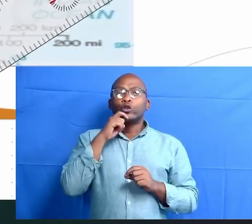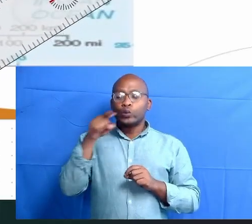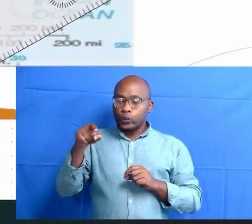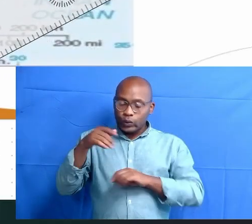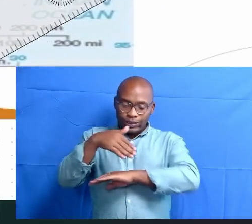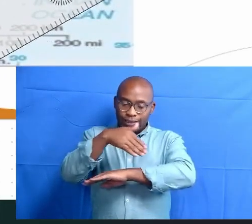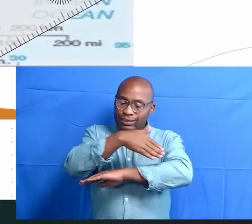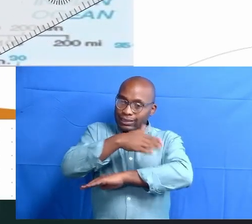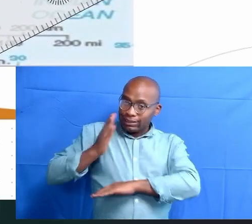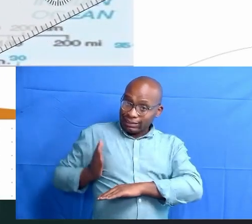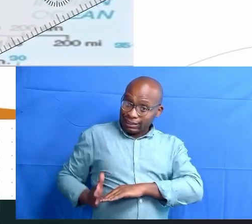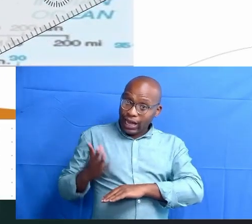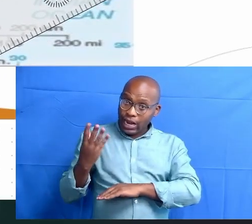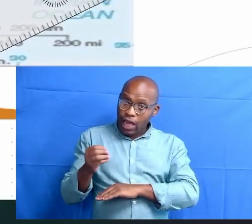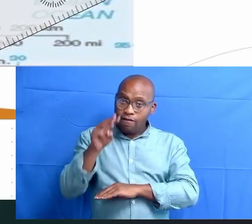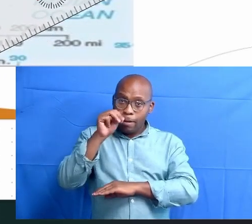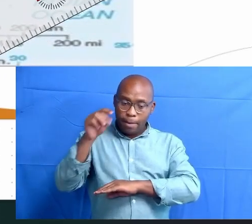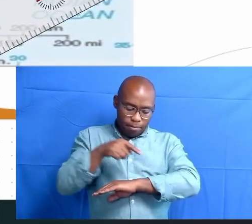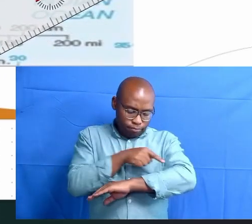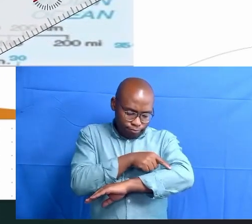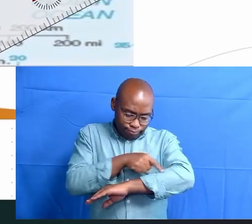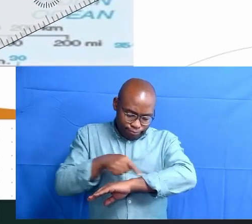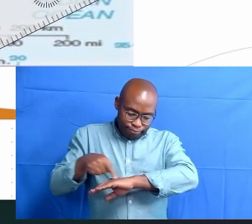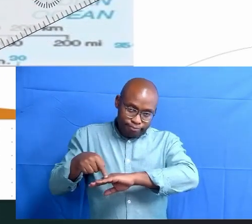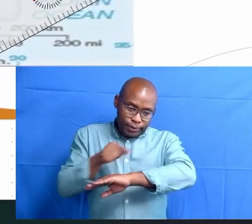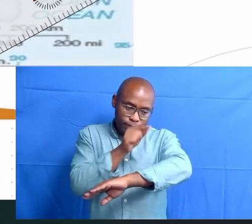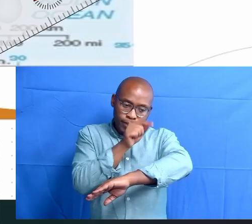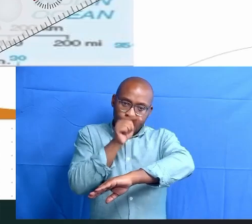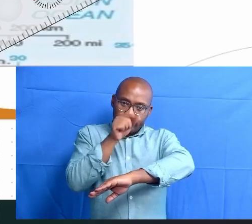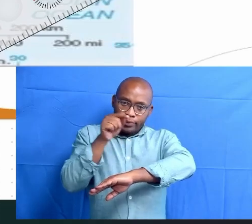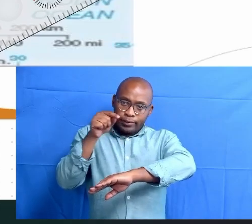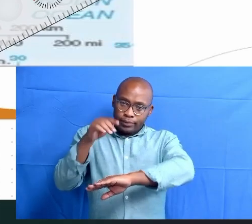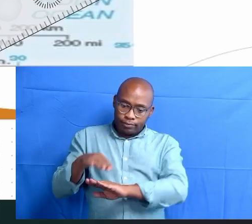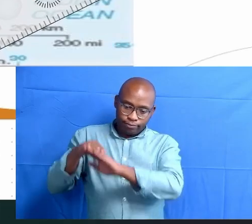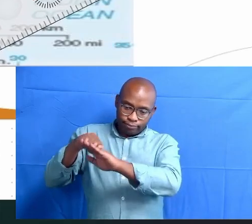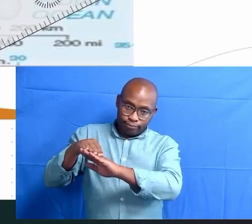there from Durban